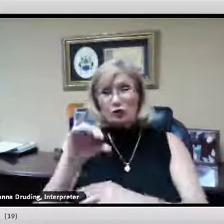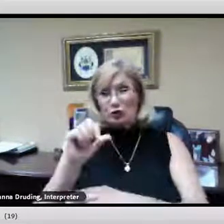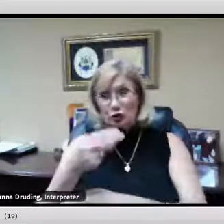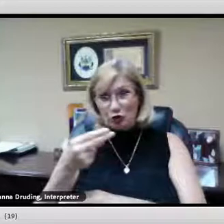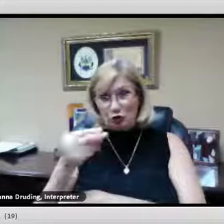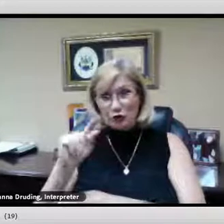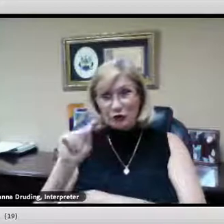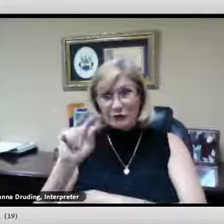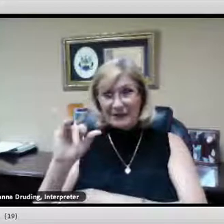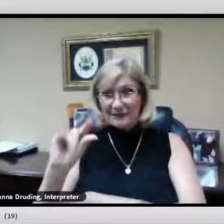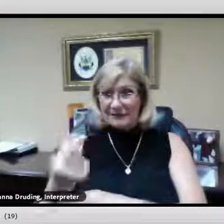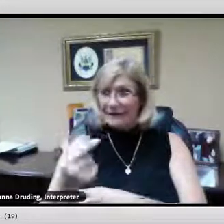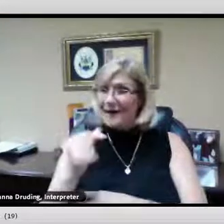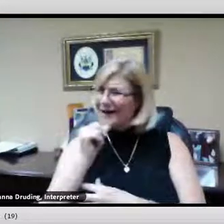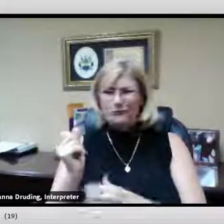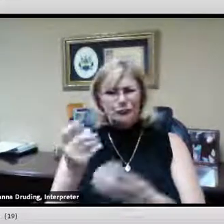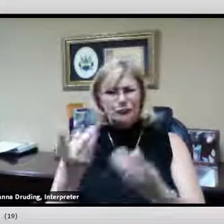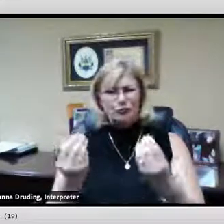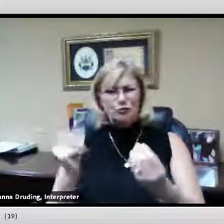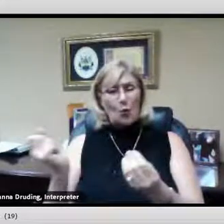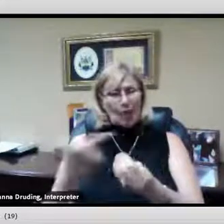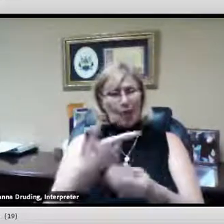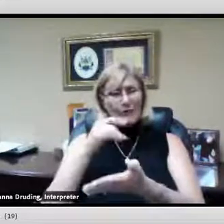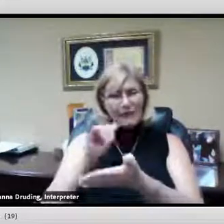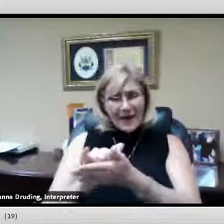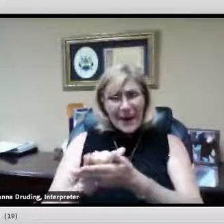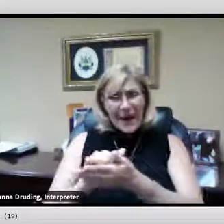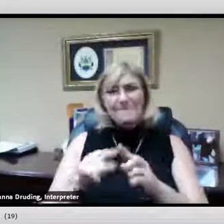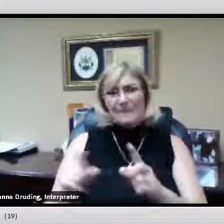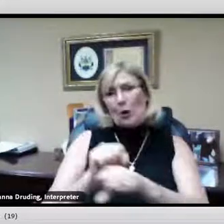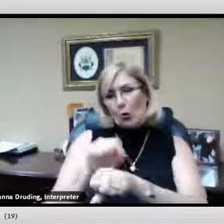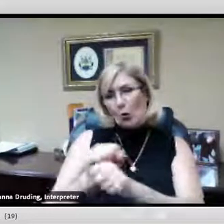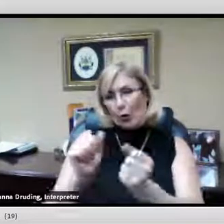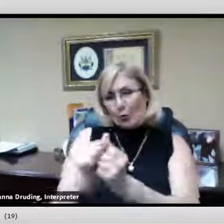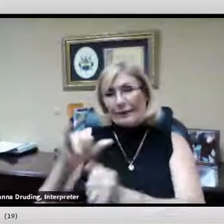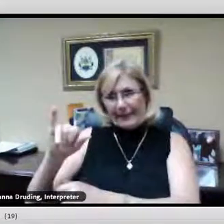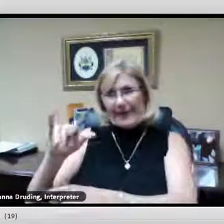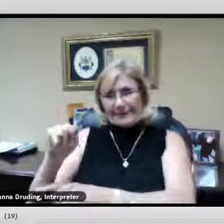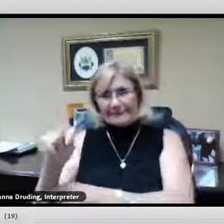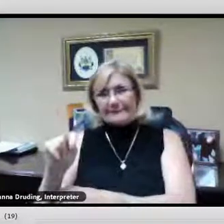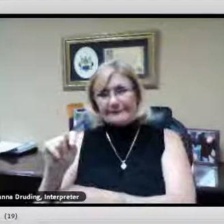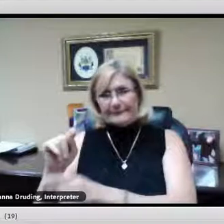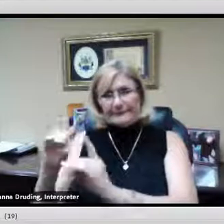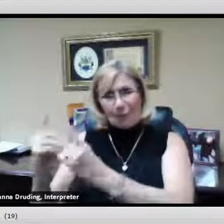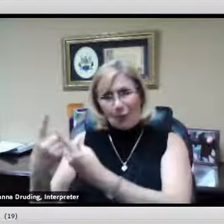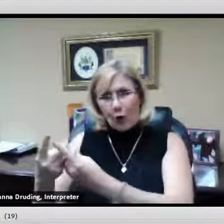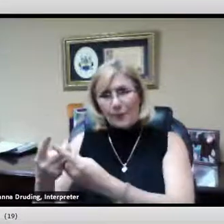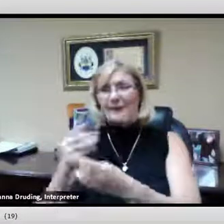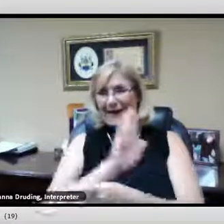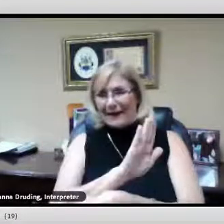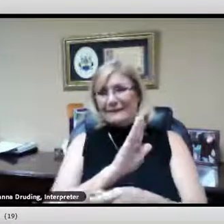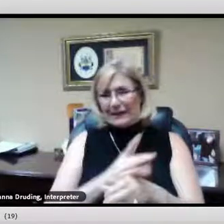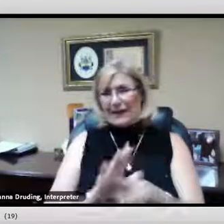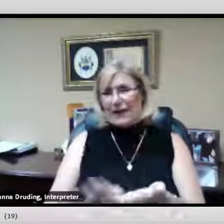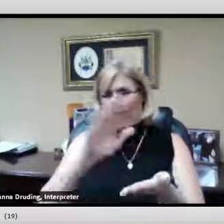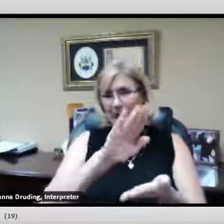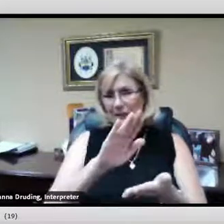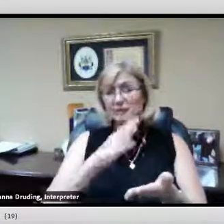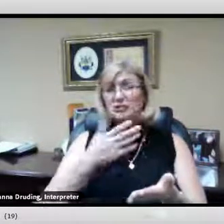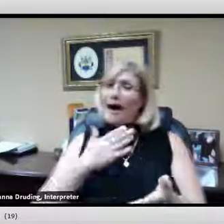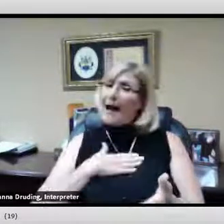that. Again, that is something we do in conjunction with our IT department at the college. I am involved in